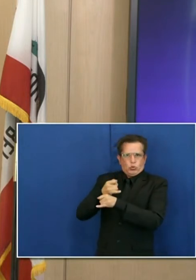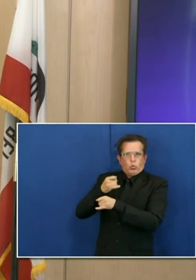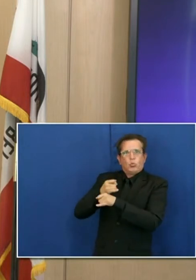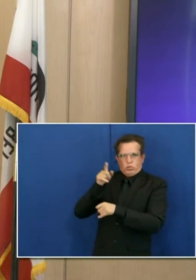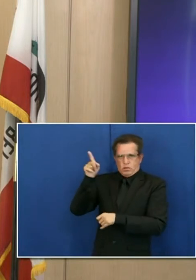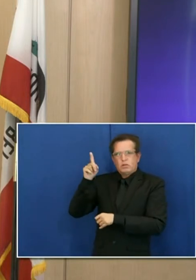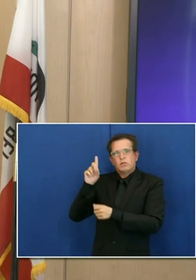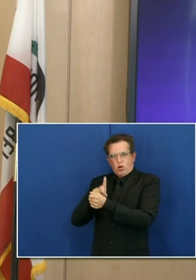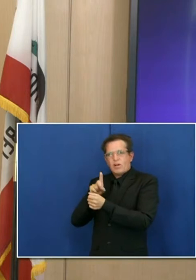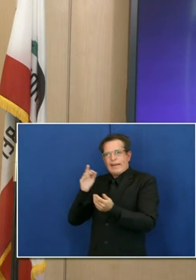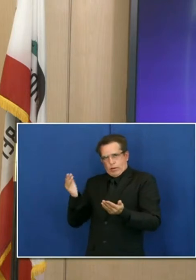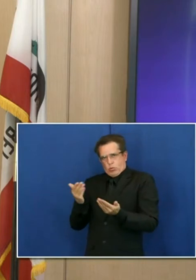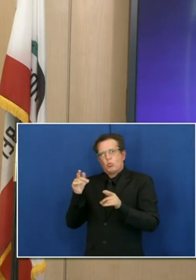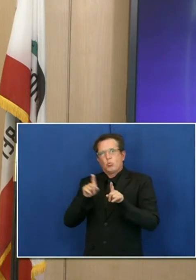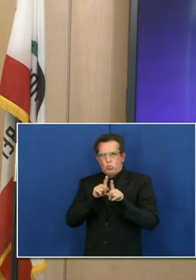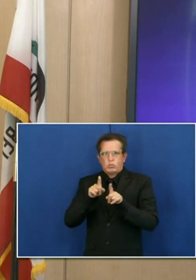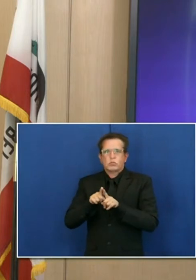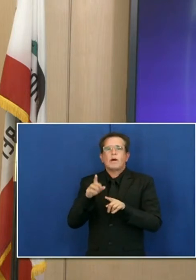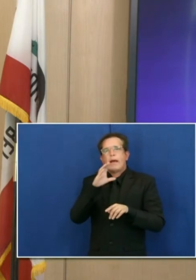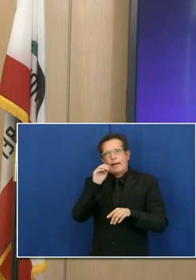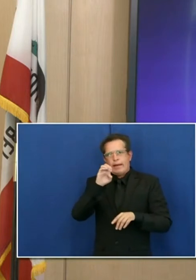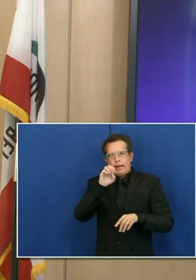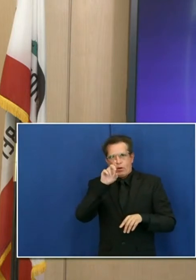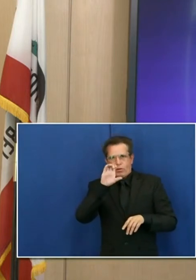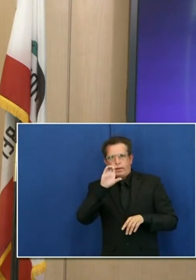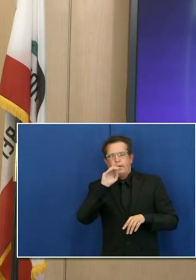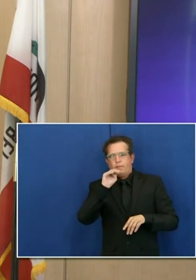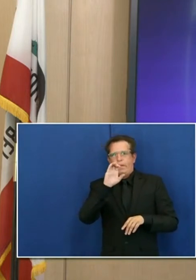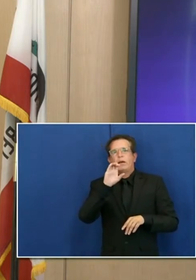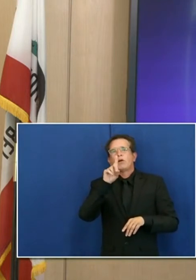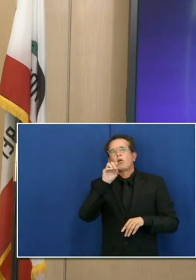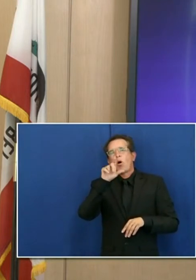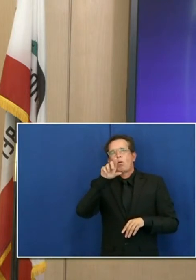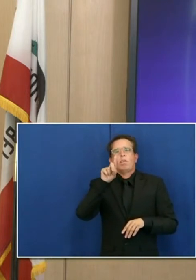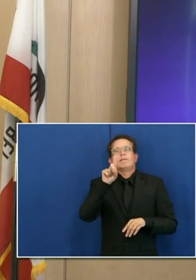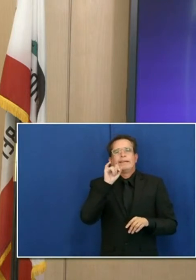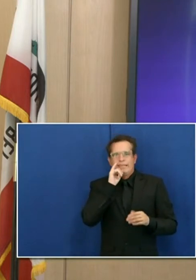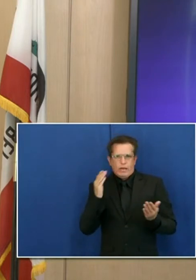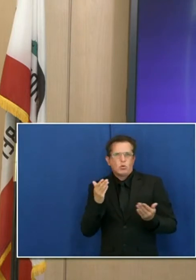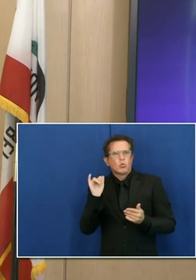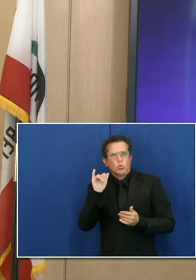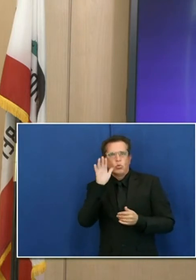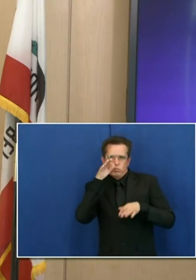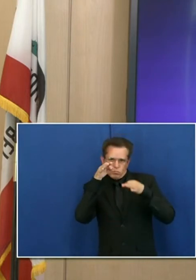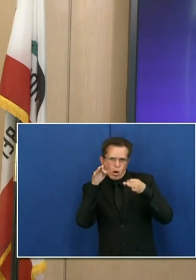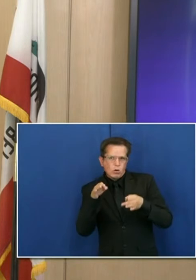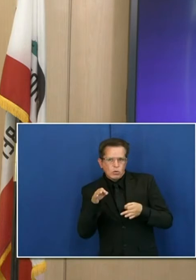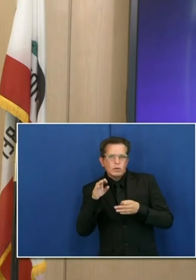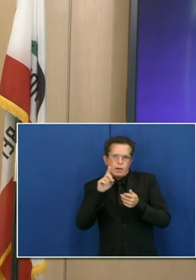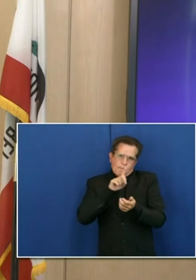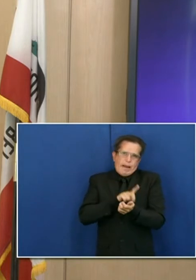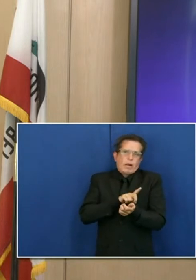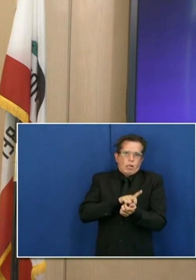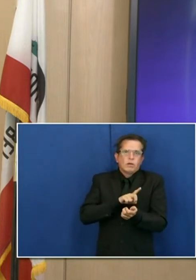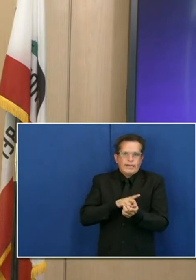by Dr. Eric McDonald to give us the medical update. Supervisor Fletcher.